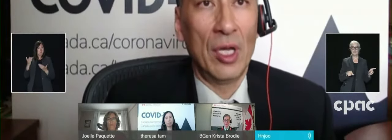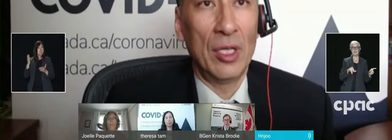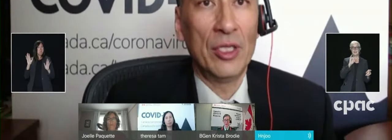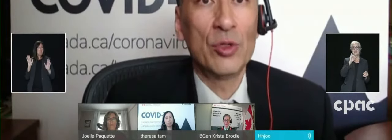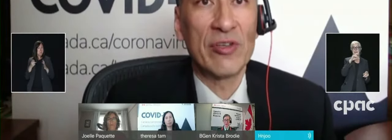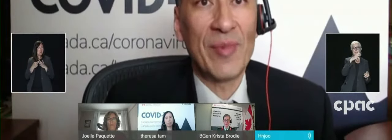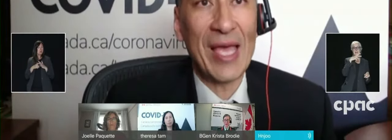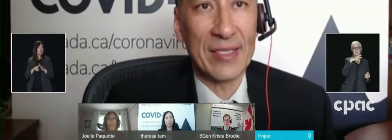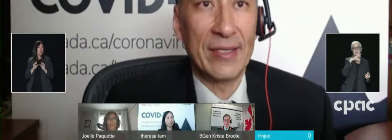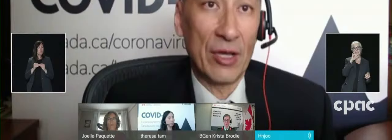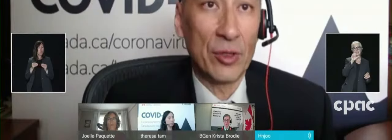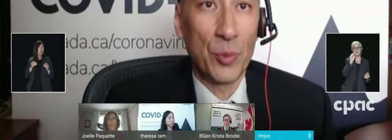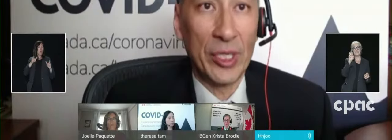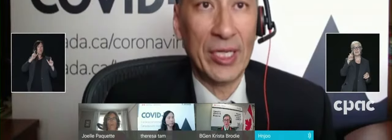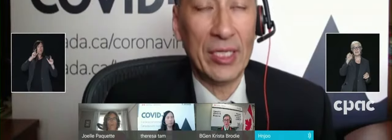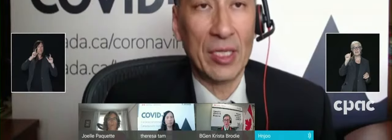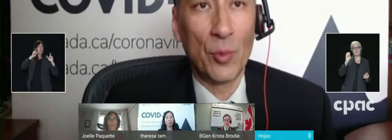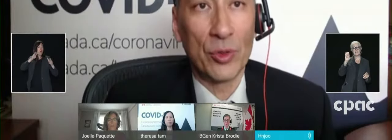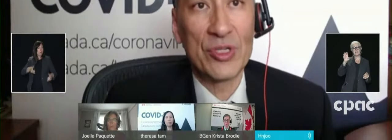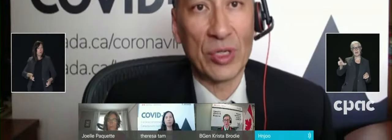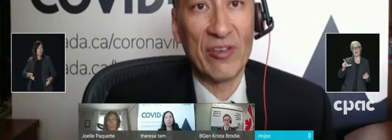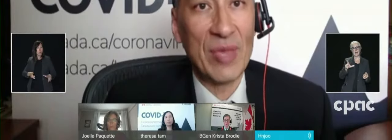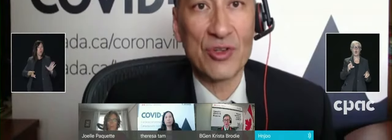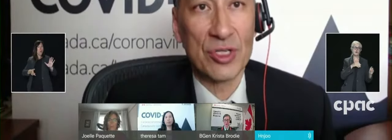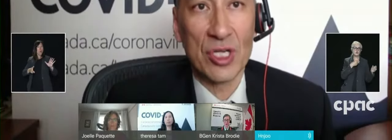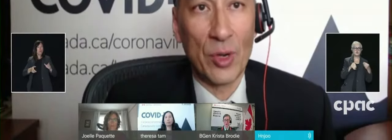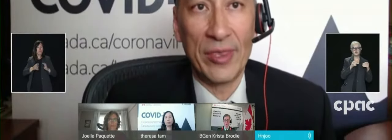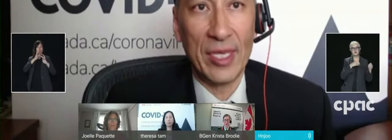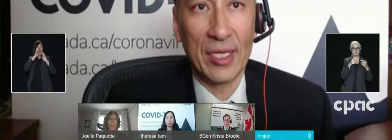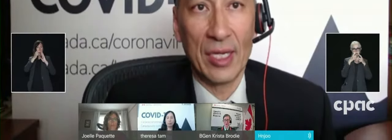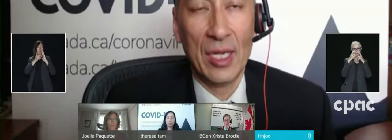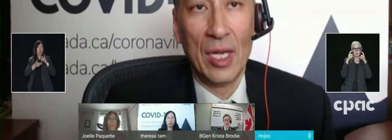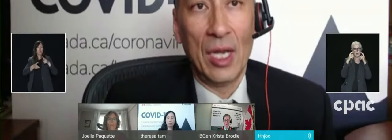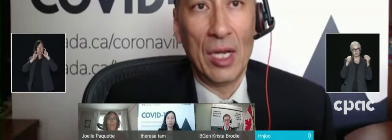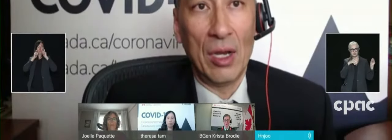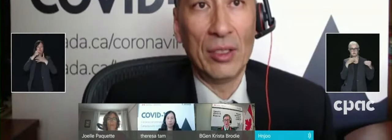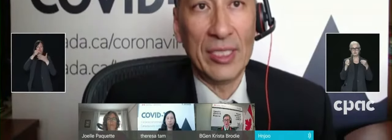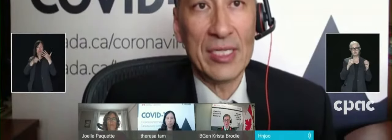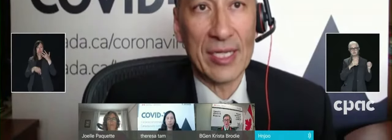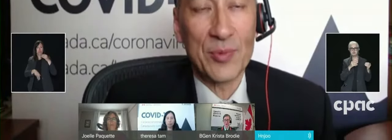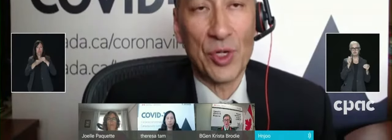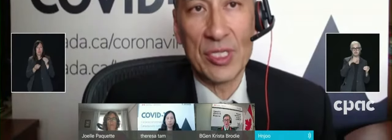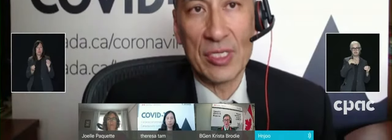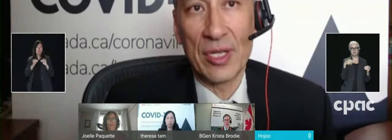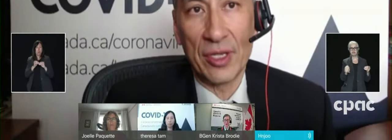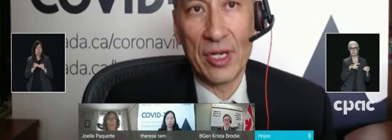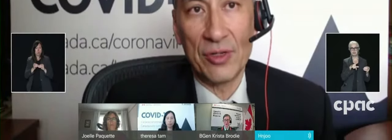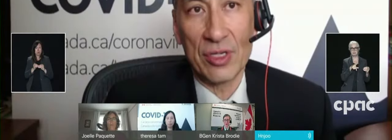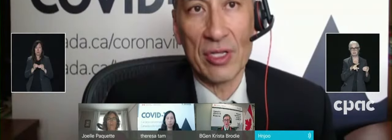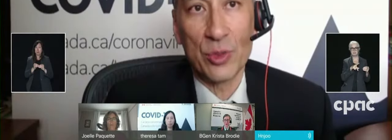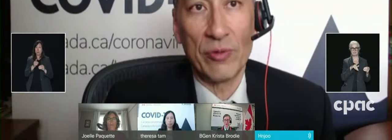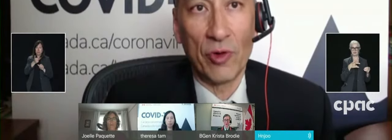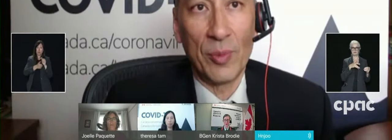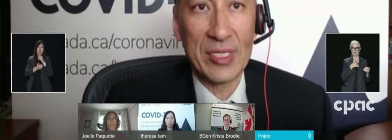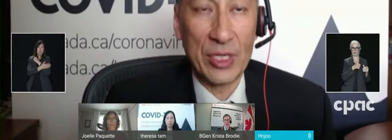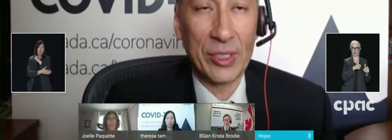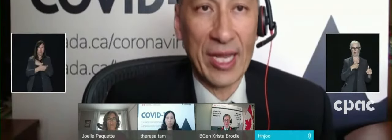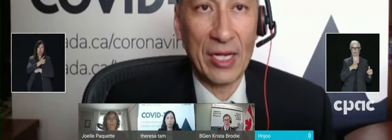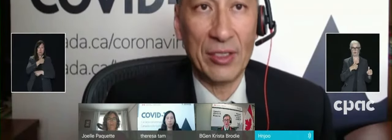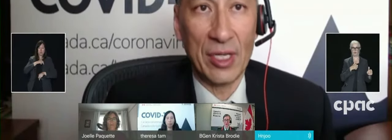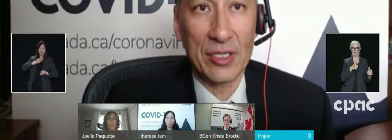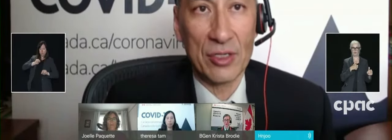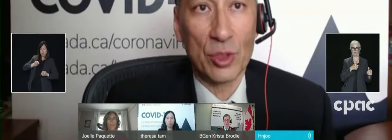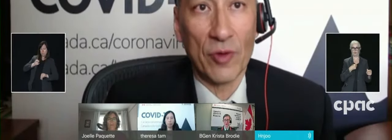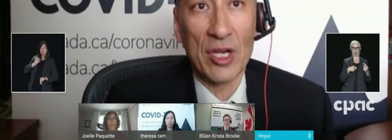of the use of masks, and now they're putting in more restrictive measures. So I think all these experiences in other countries also inform us